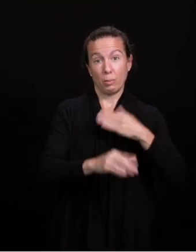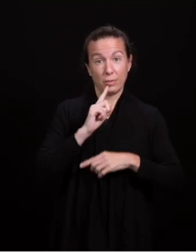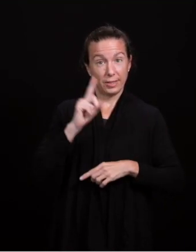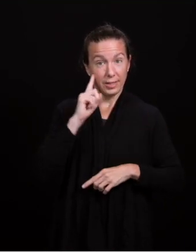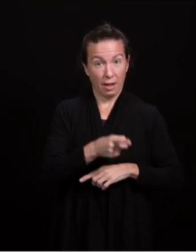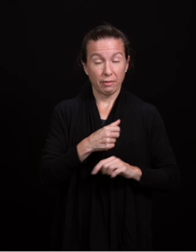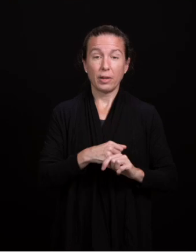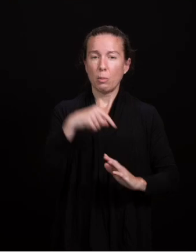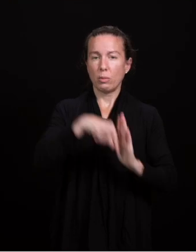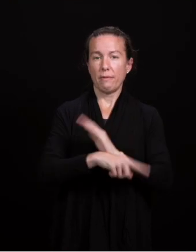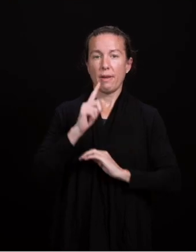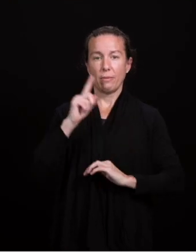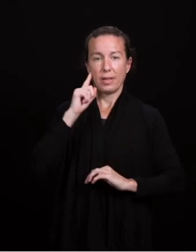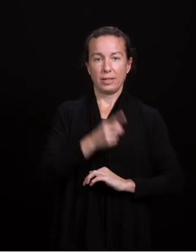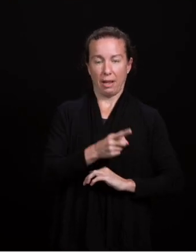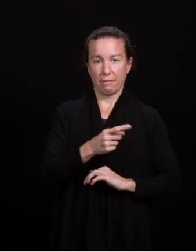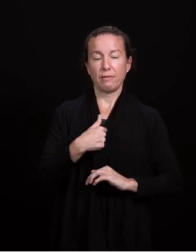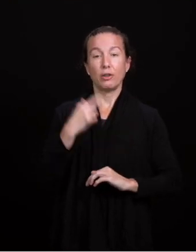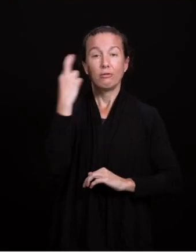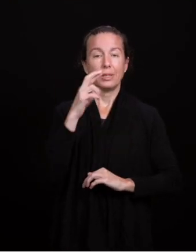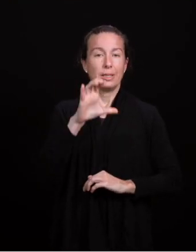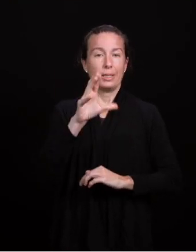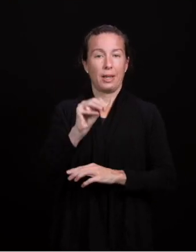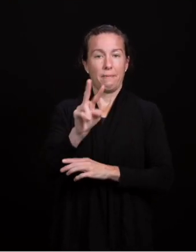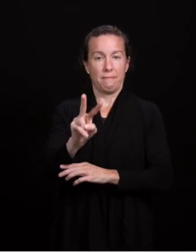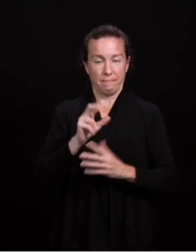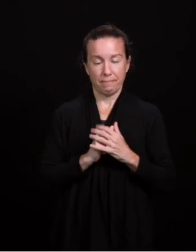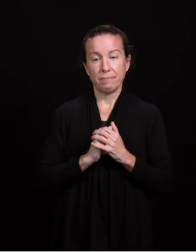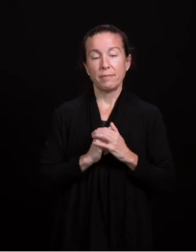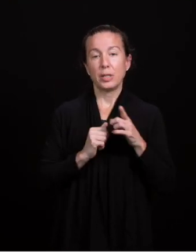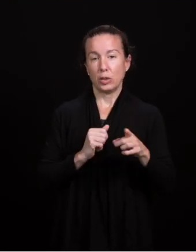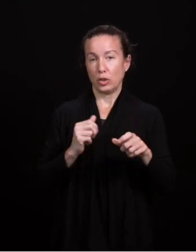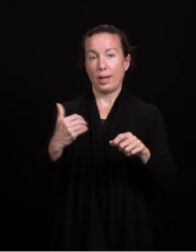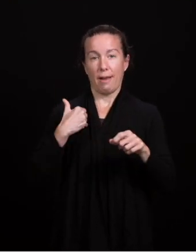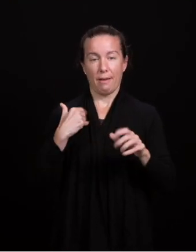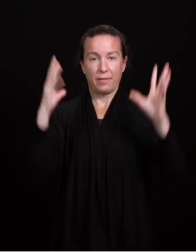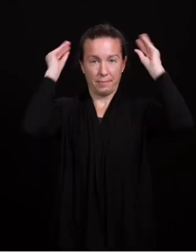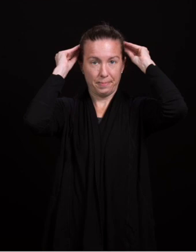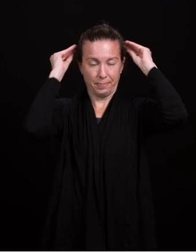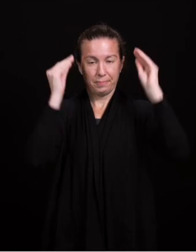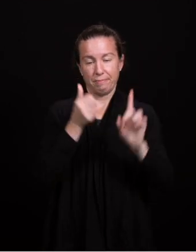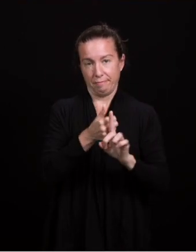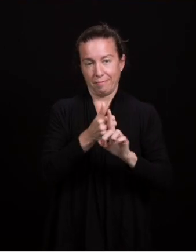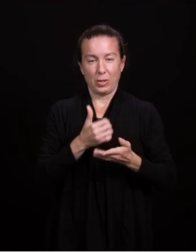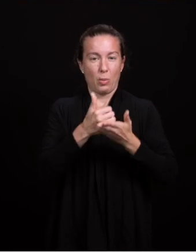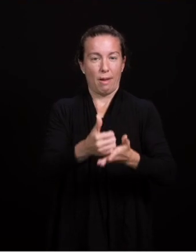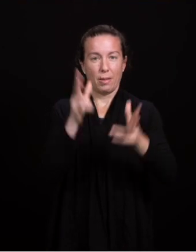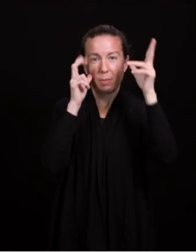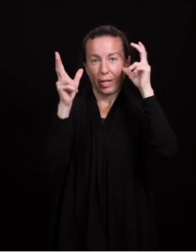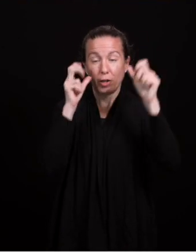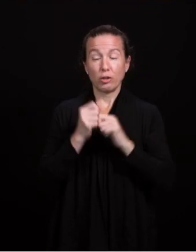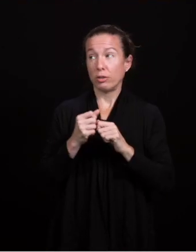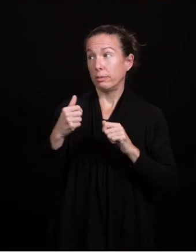She's profoundly deaf due to congenital CMV, and she uses bilateral cochlear implants to hear. We don't have